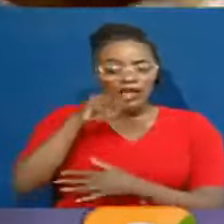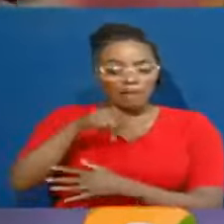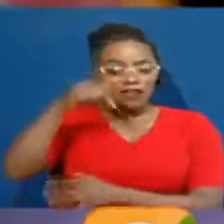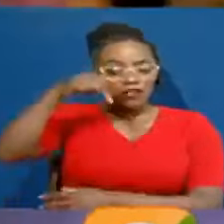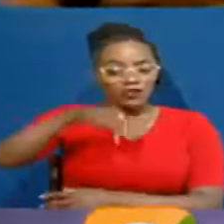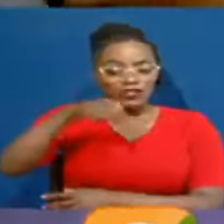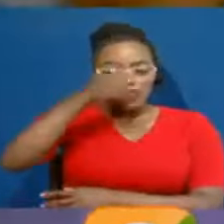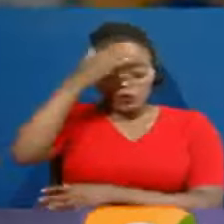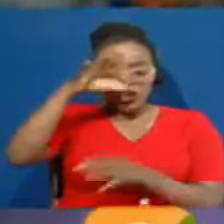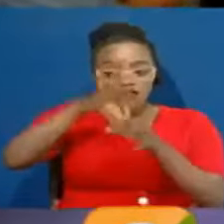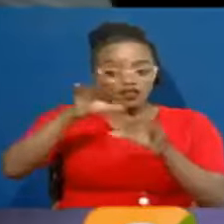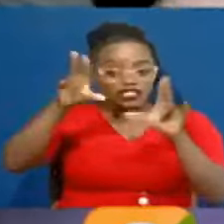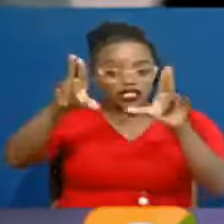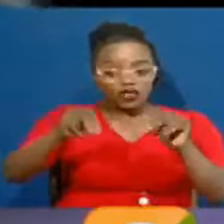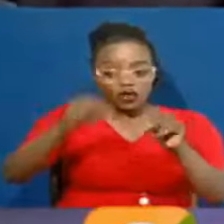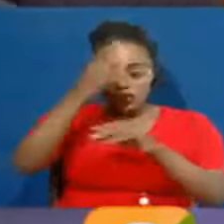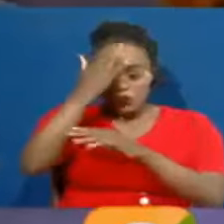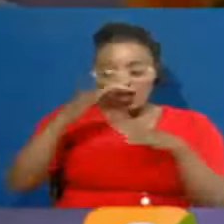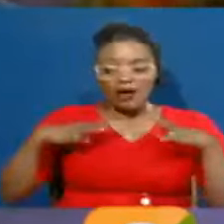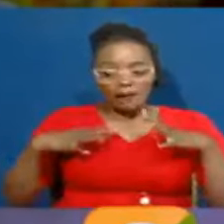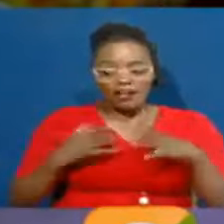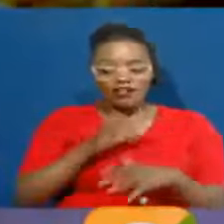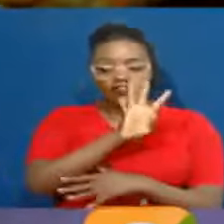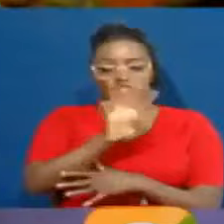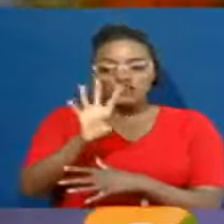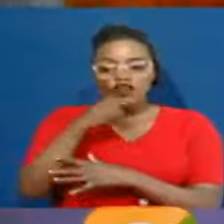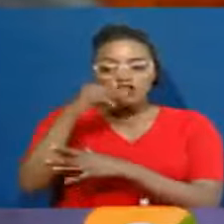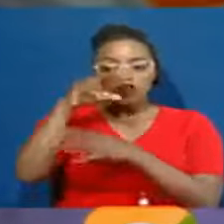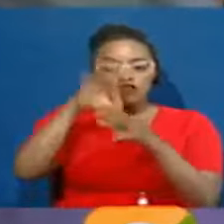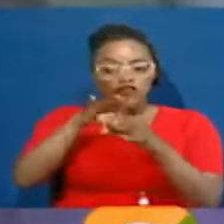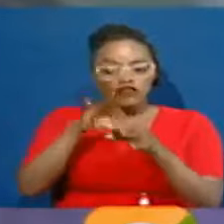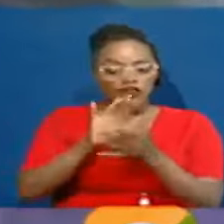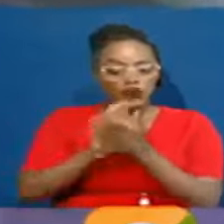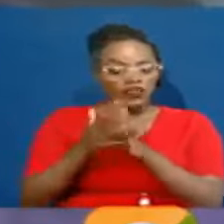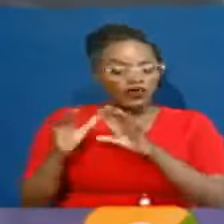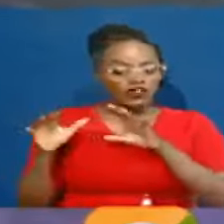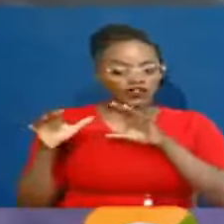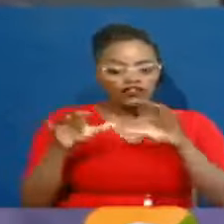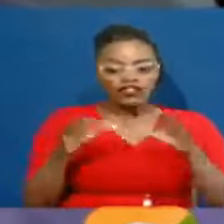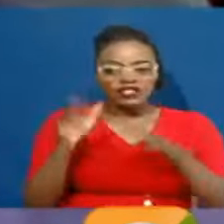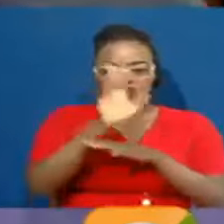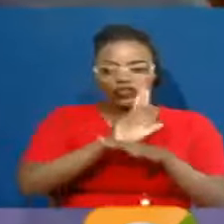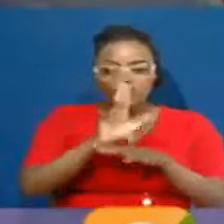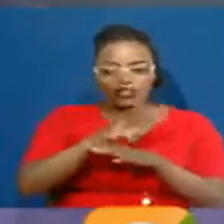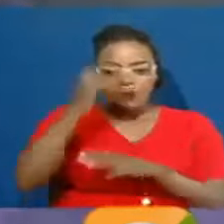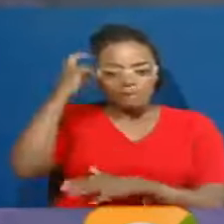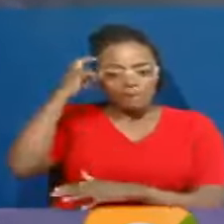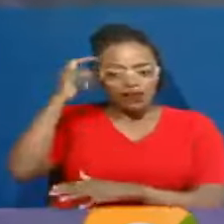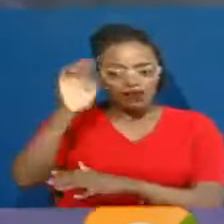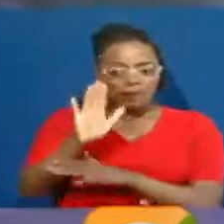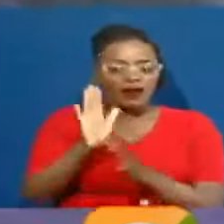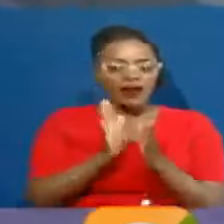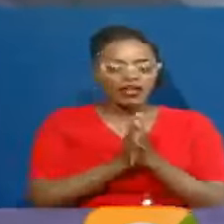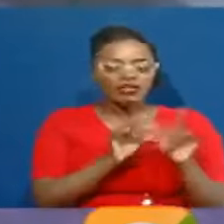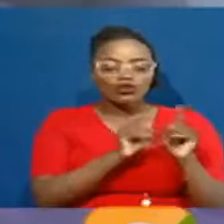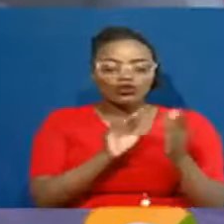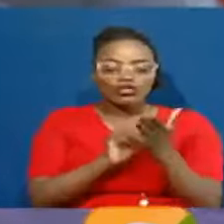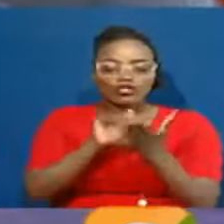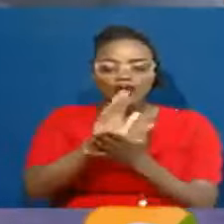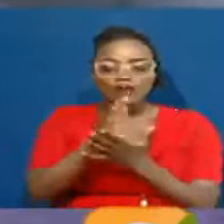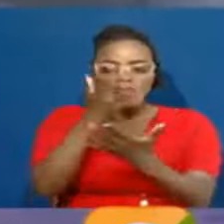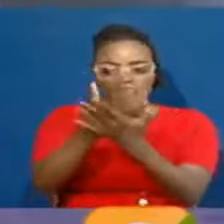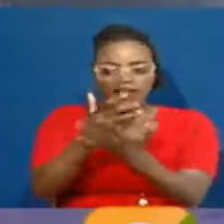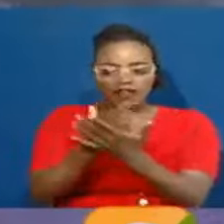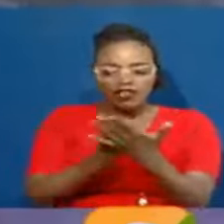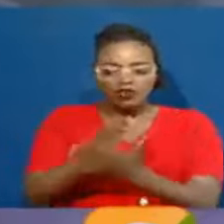today, having voted no. Proud of the 44 that voted without coercion, using their conscience and submitted evidence by